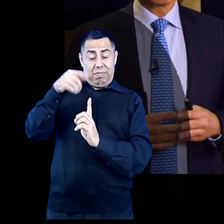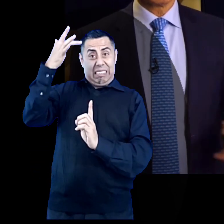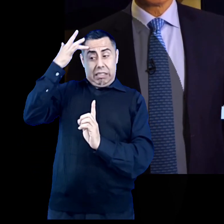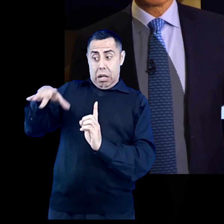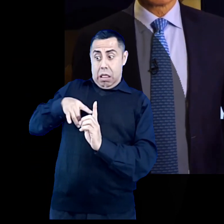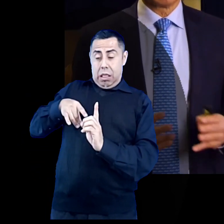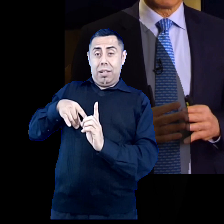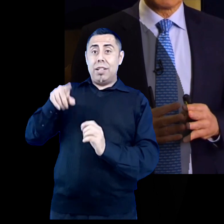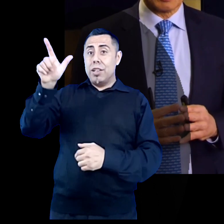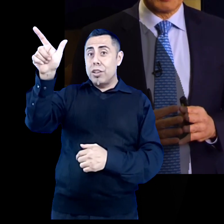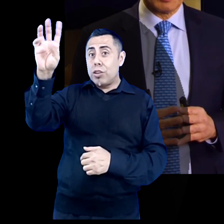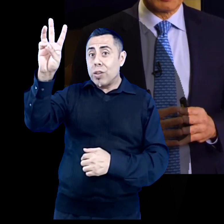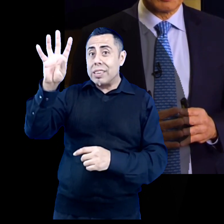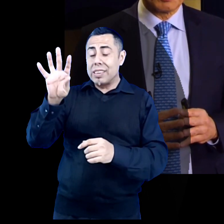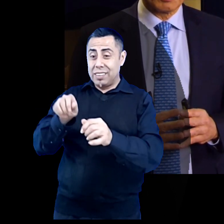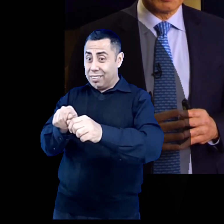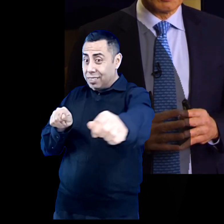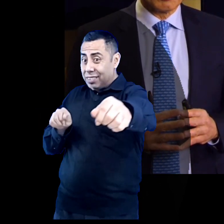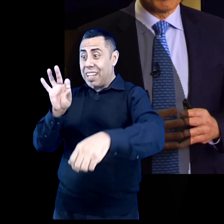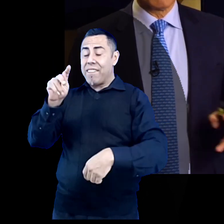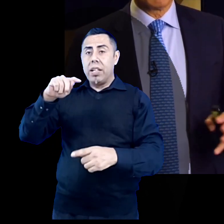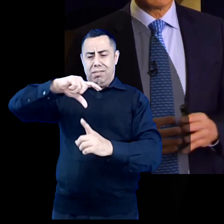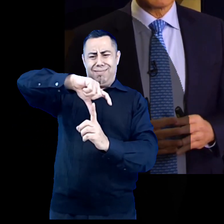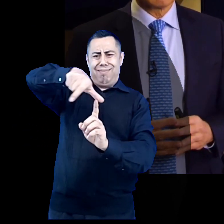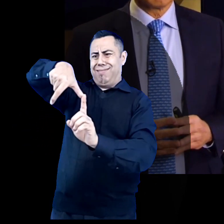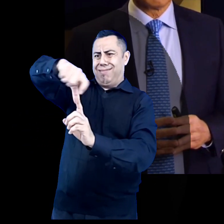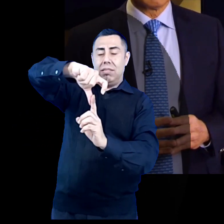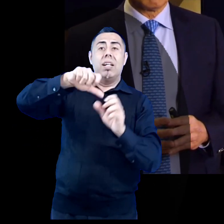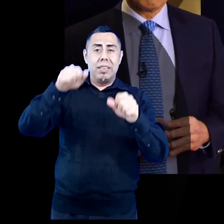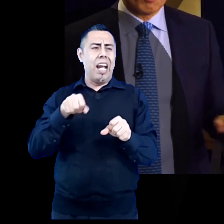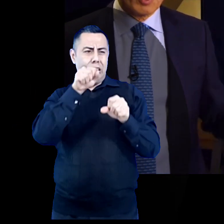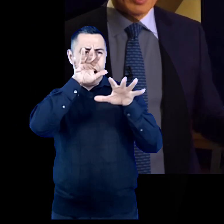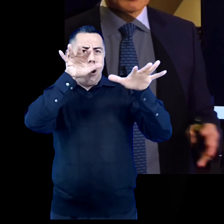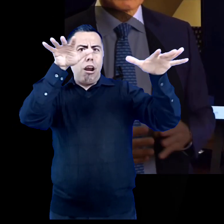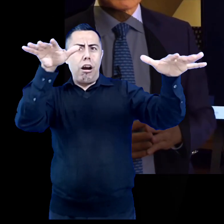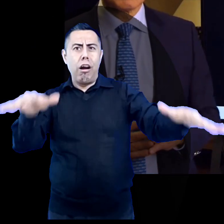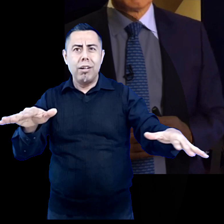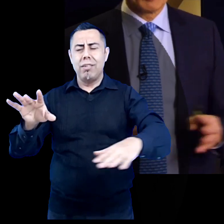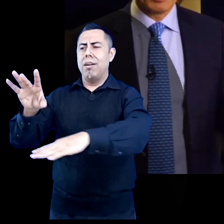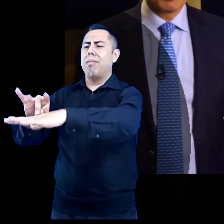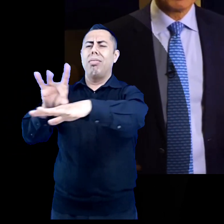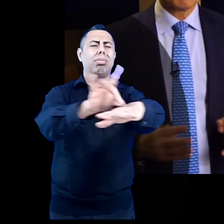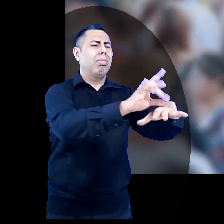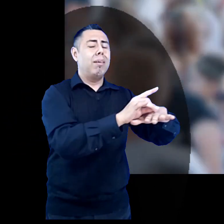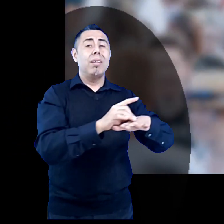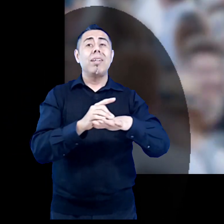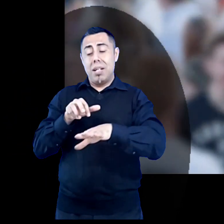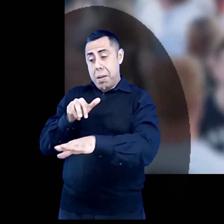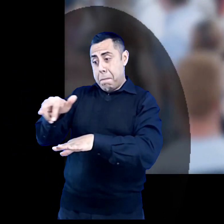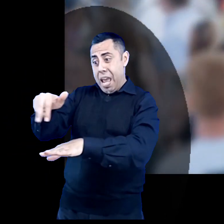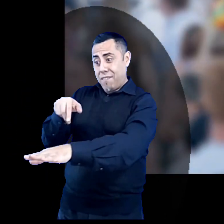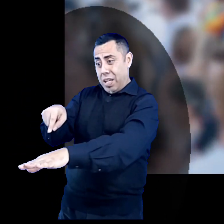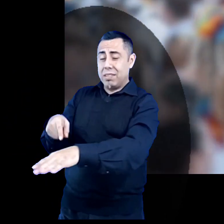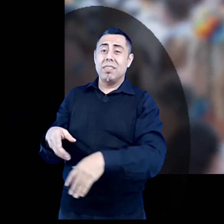person, surfaces can be contaminated. Pavements, door handles, paper.